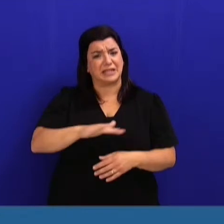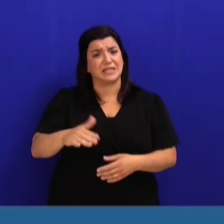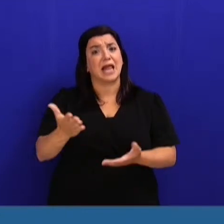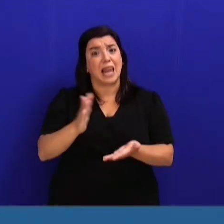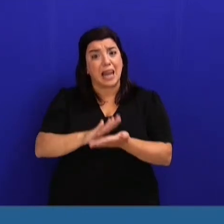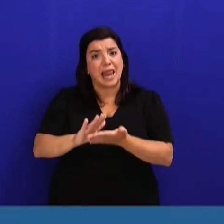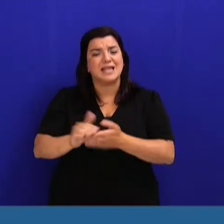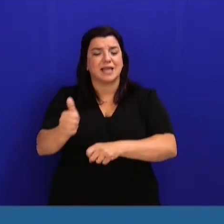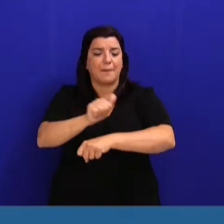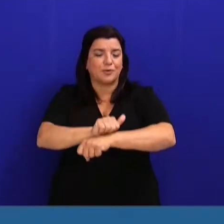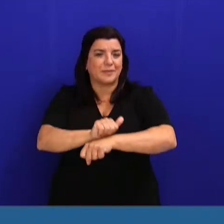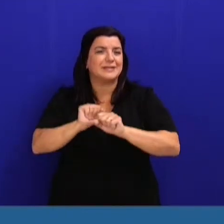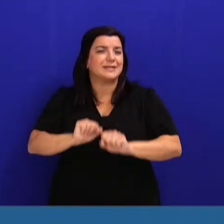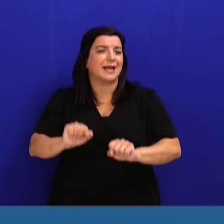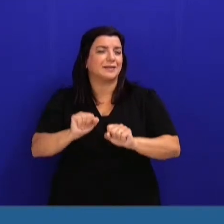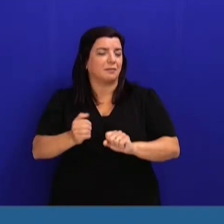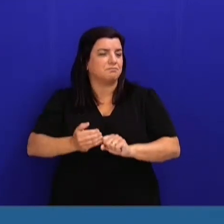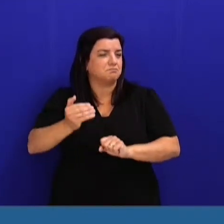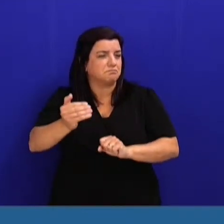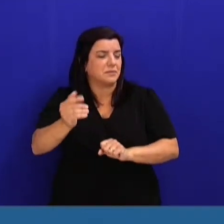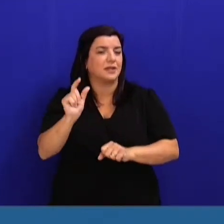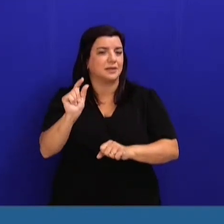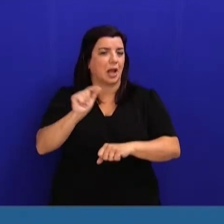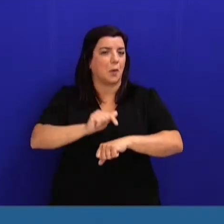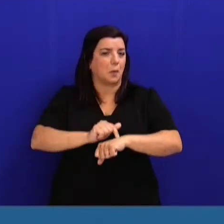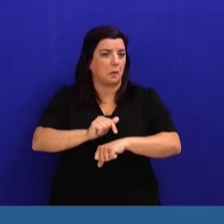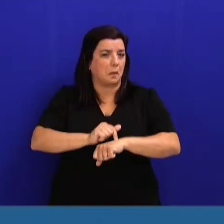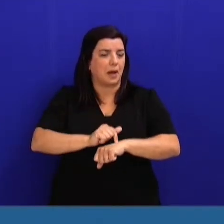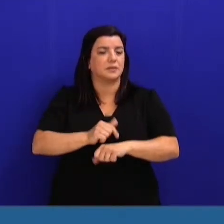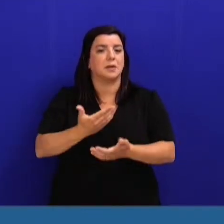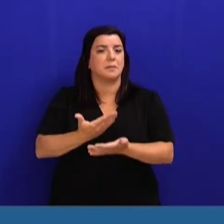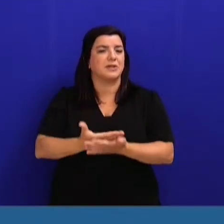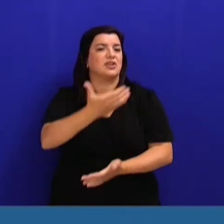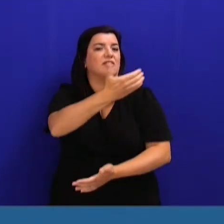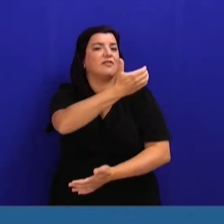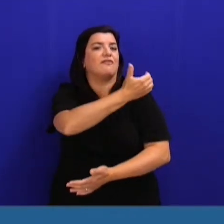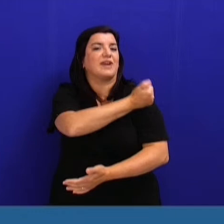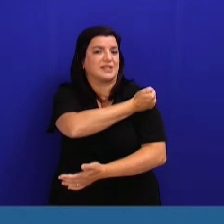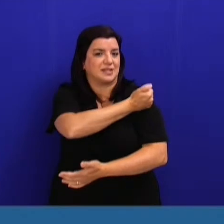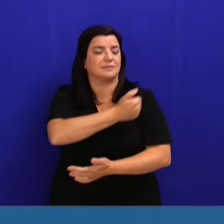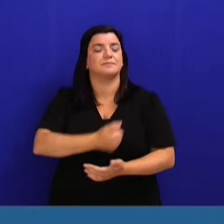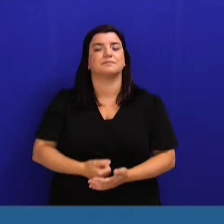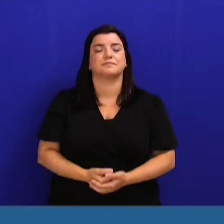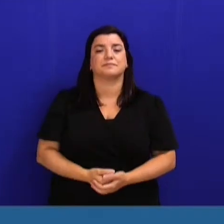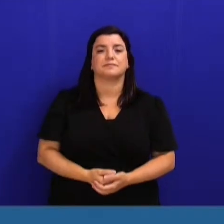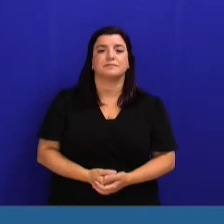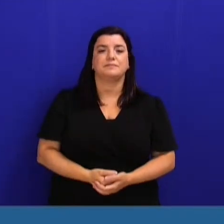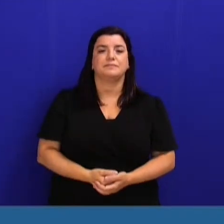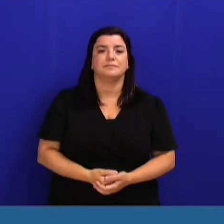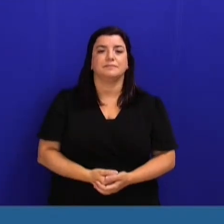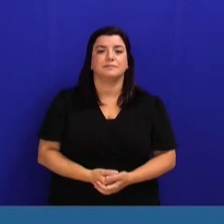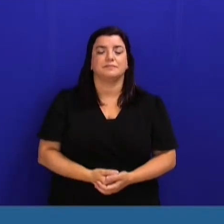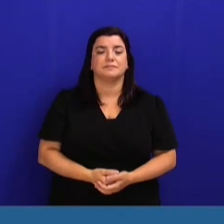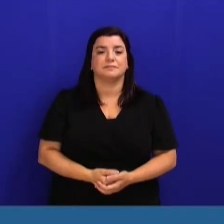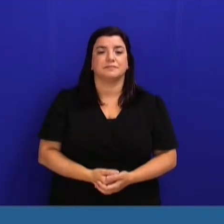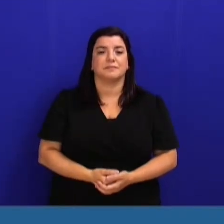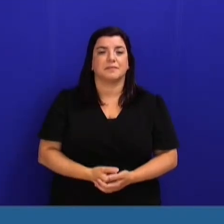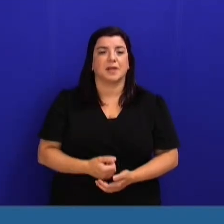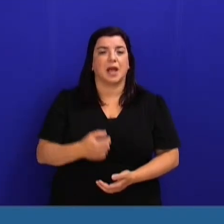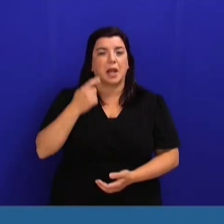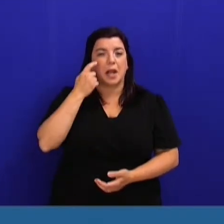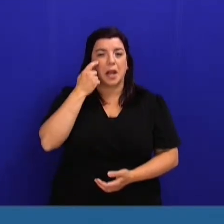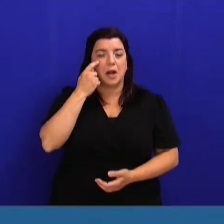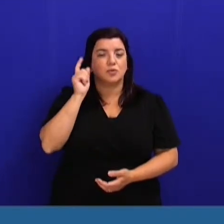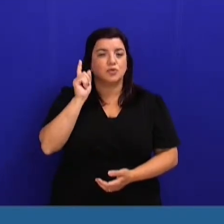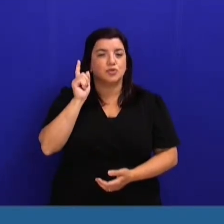allura hemmhekk għandna wkoll nies li ġew ħadu din it-tilqima anka b'din l-age group ukoll. Infatti jekk inħarsu